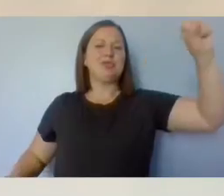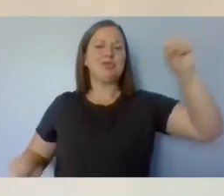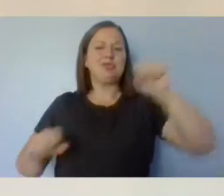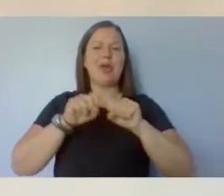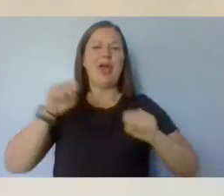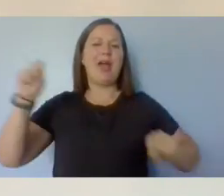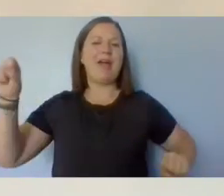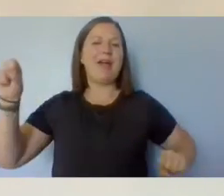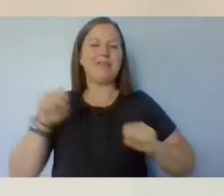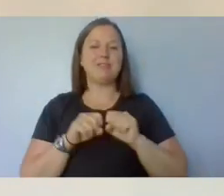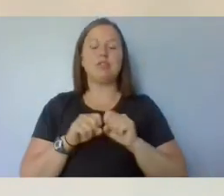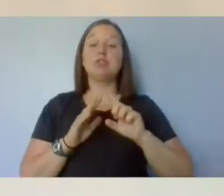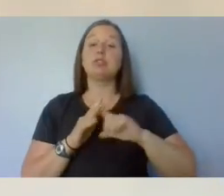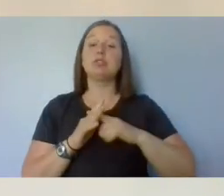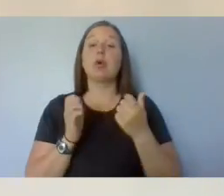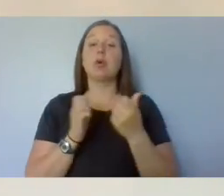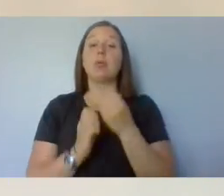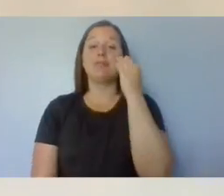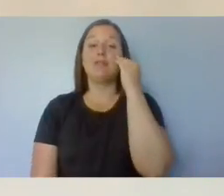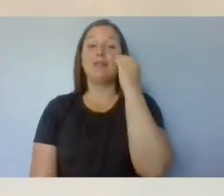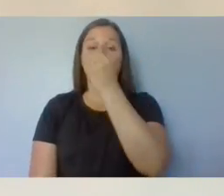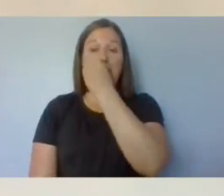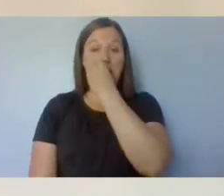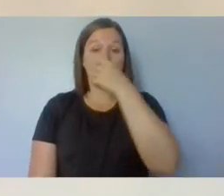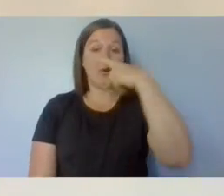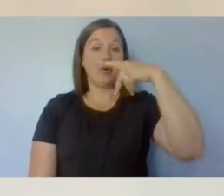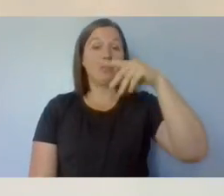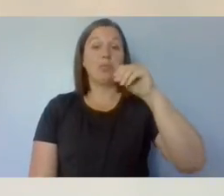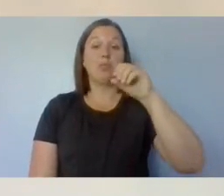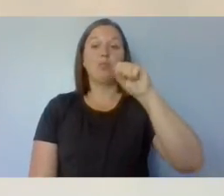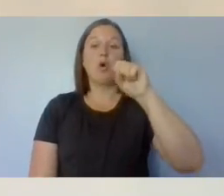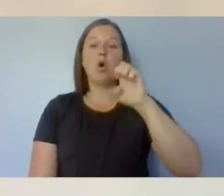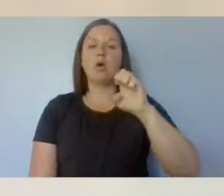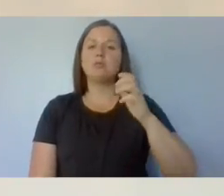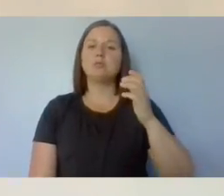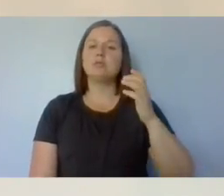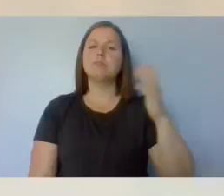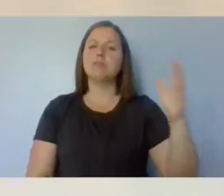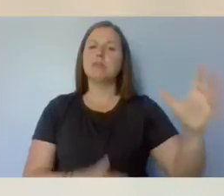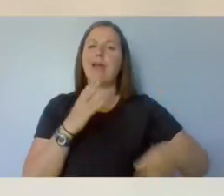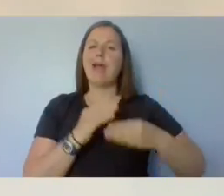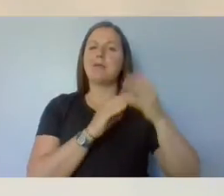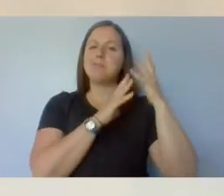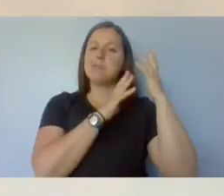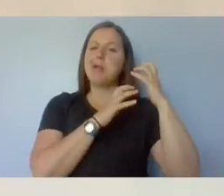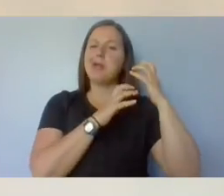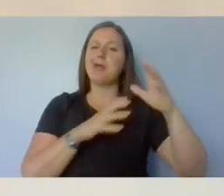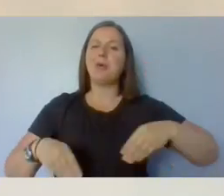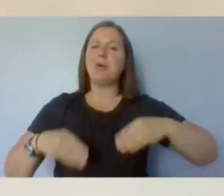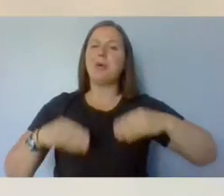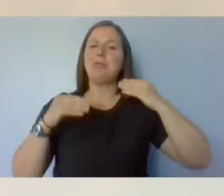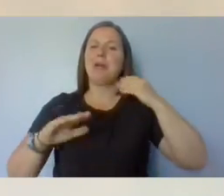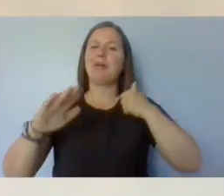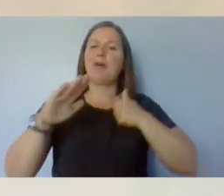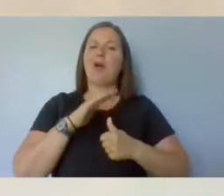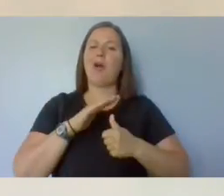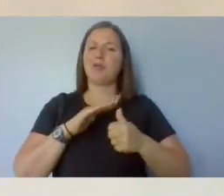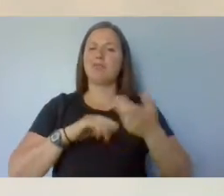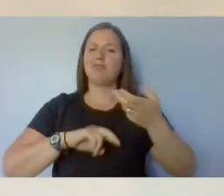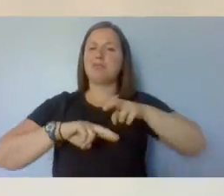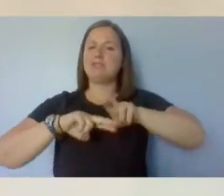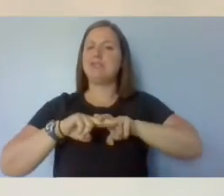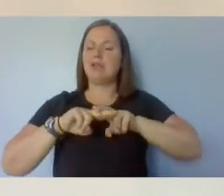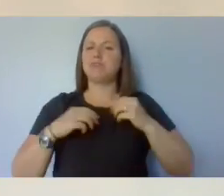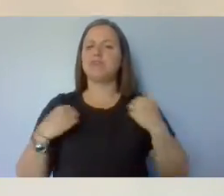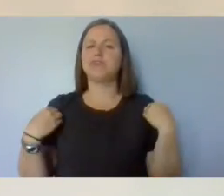let's start in flower pose and bring a pillow or blanket underneath your bum so you can sit up tall.